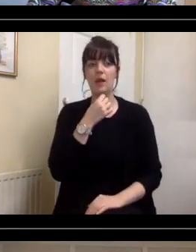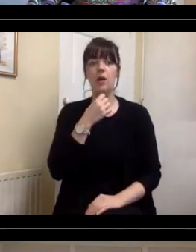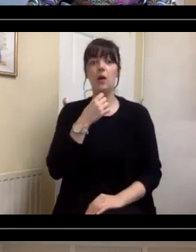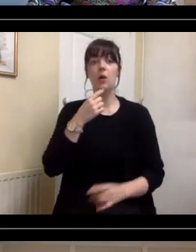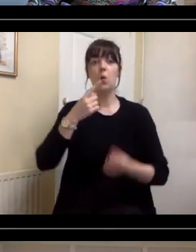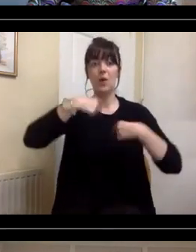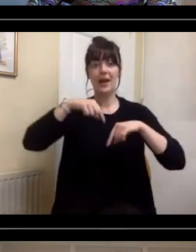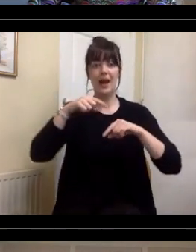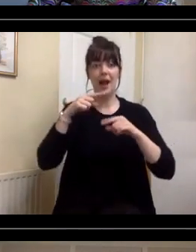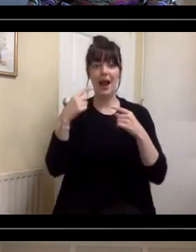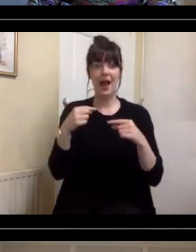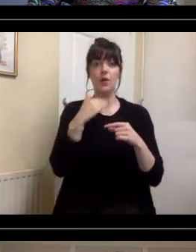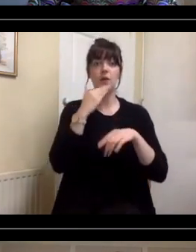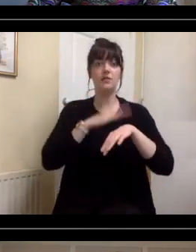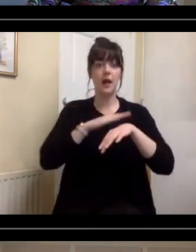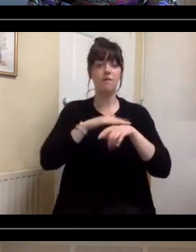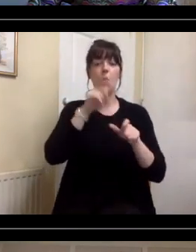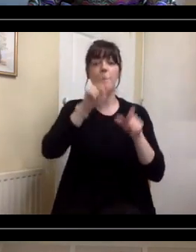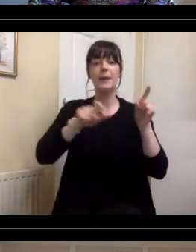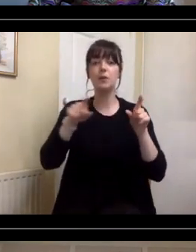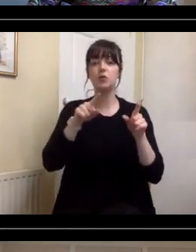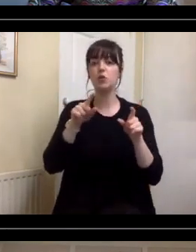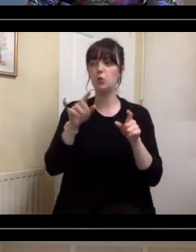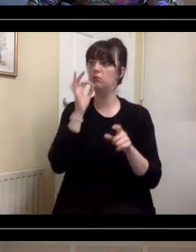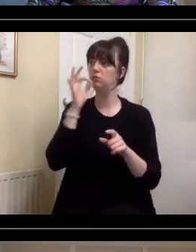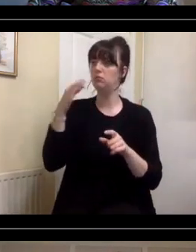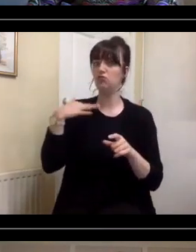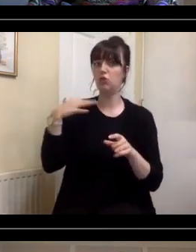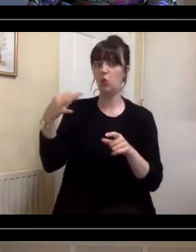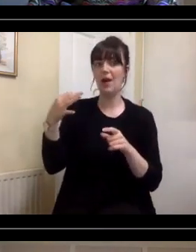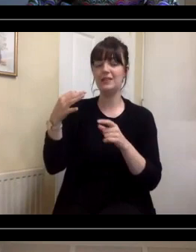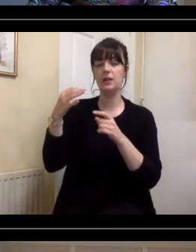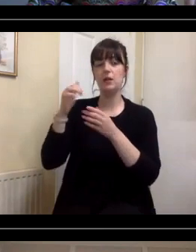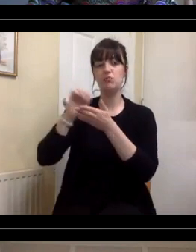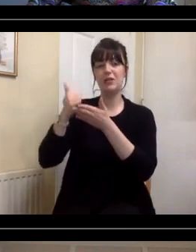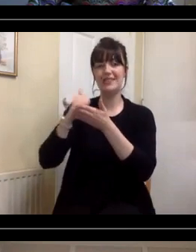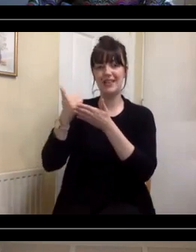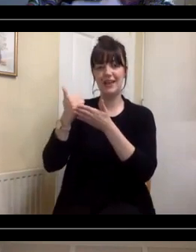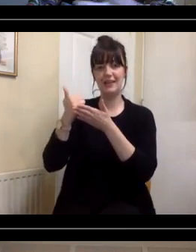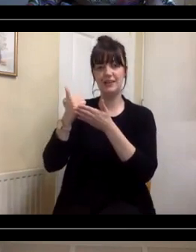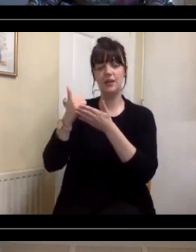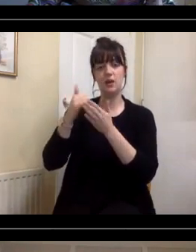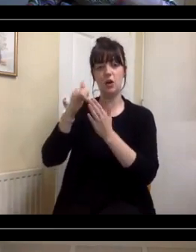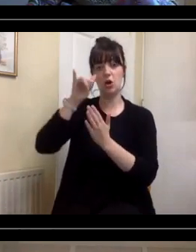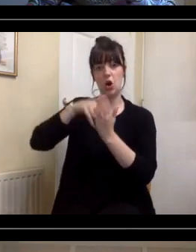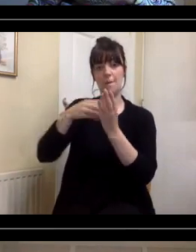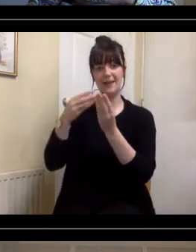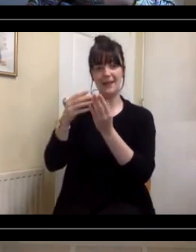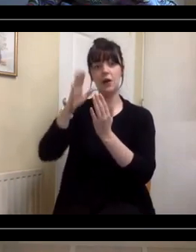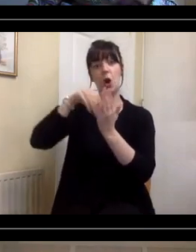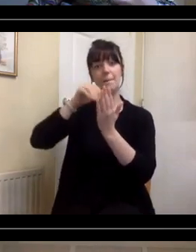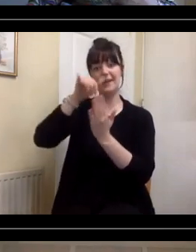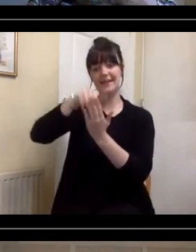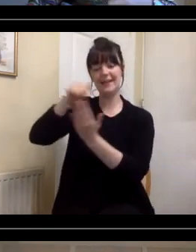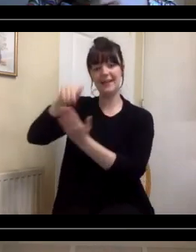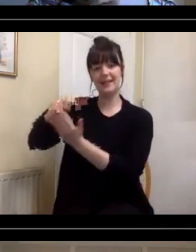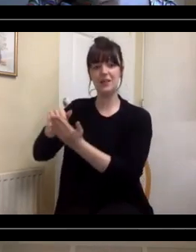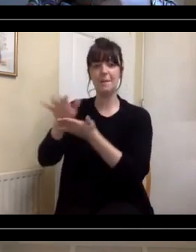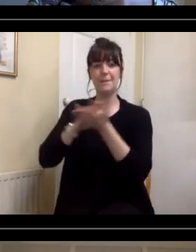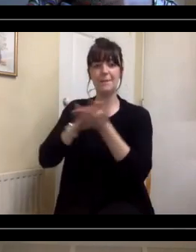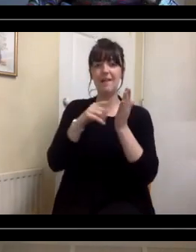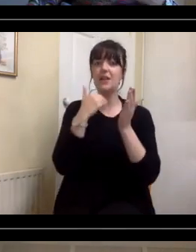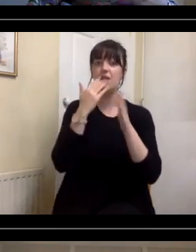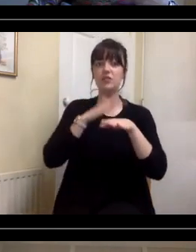printed copies of all the materials well in advance of the consultation, so by the time they arrived they had the full amount of time in which to digest